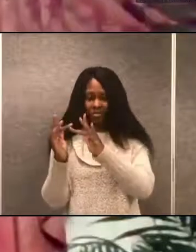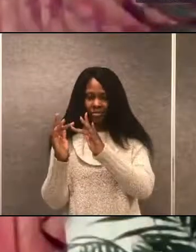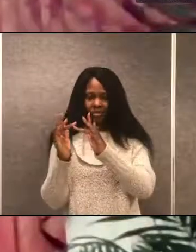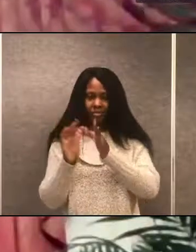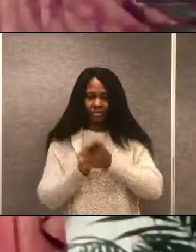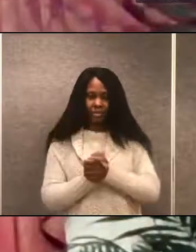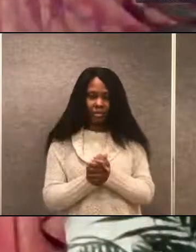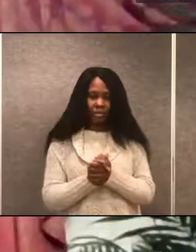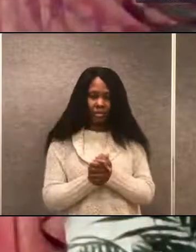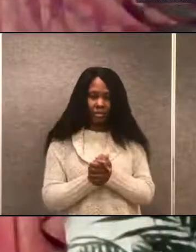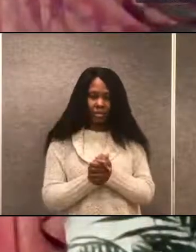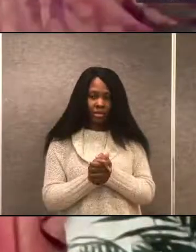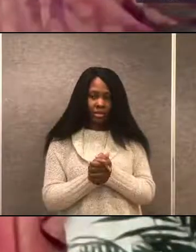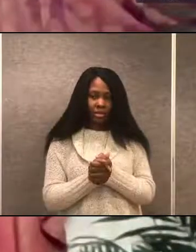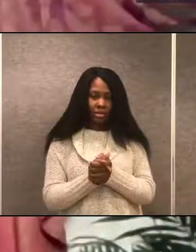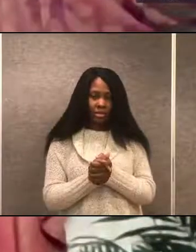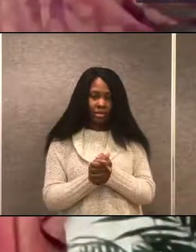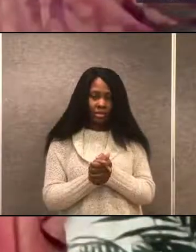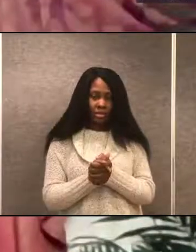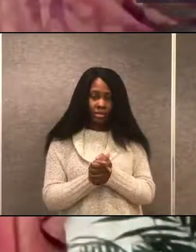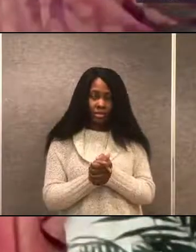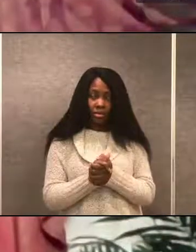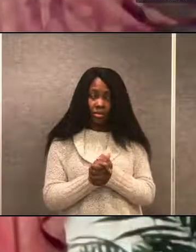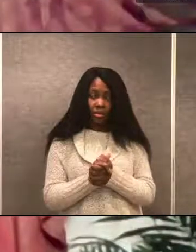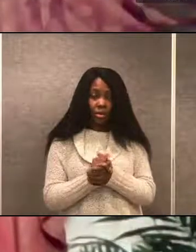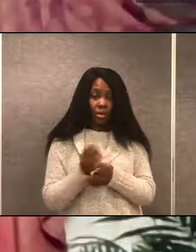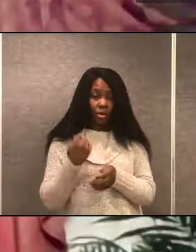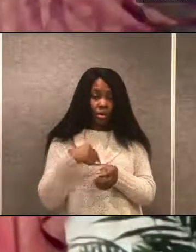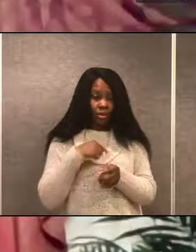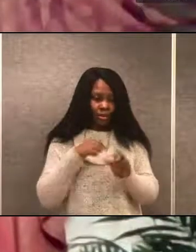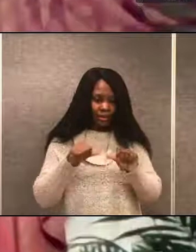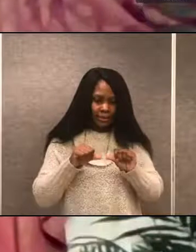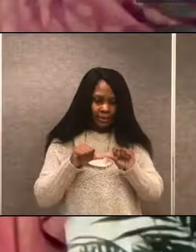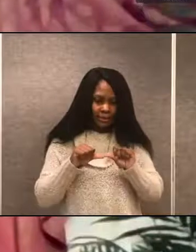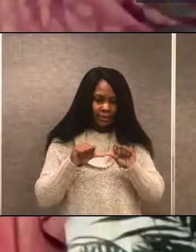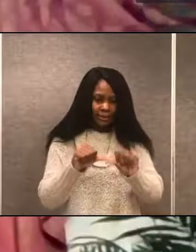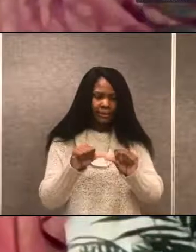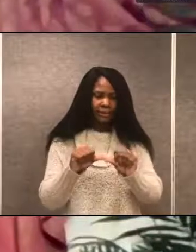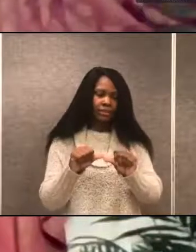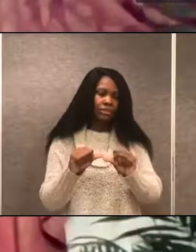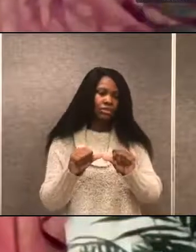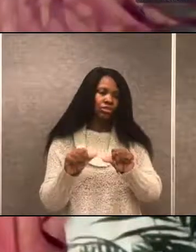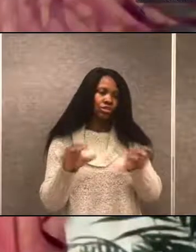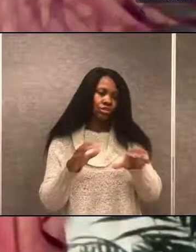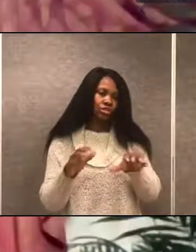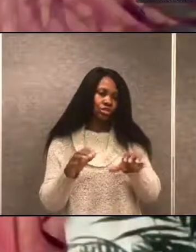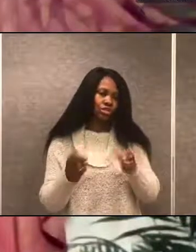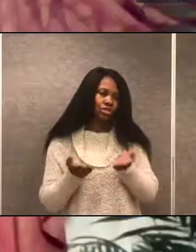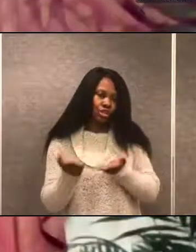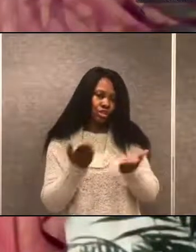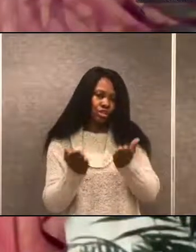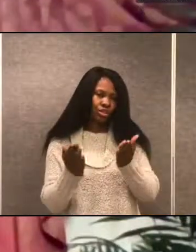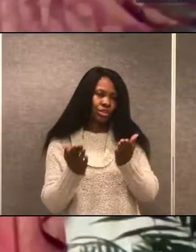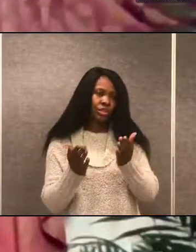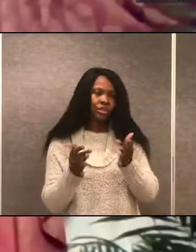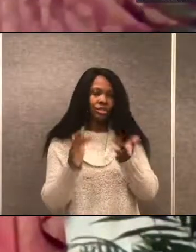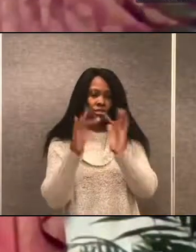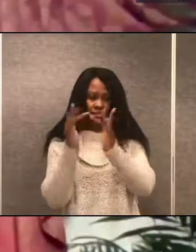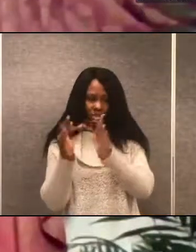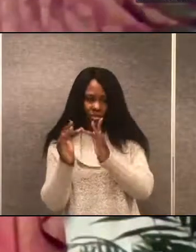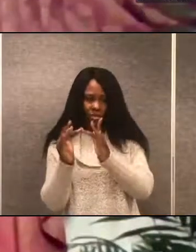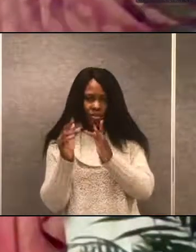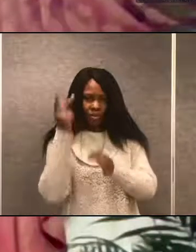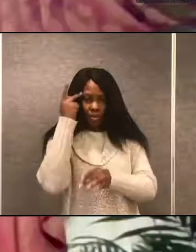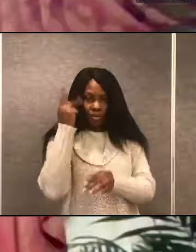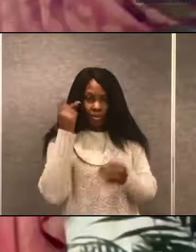things as we've been doing when the school doors were open, we're still trying to replicate them virtually. So parents still have that